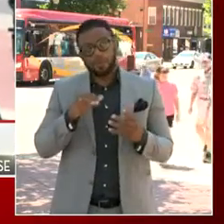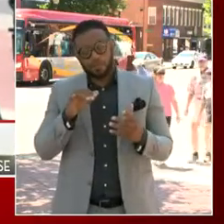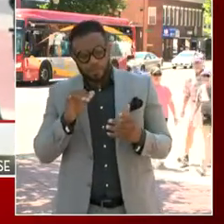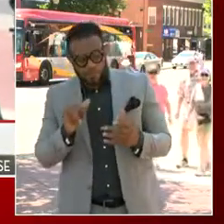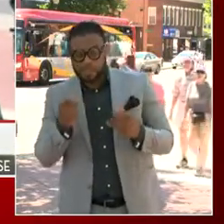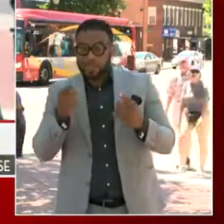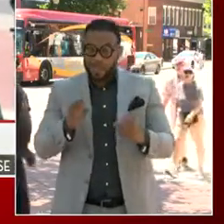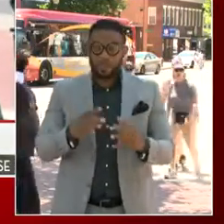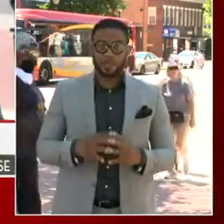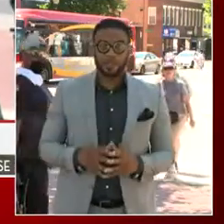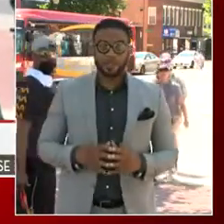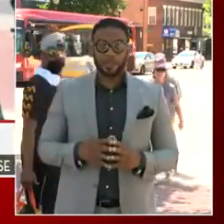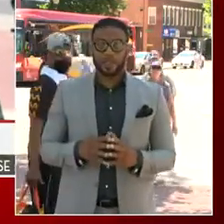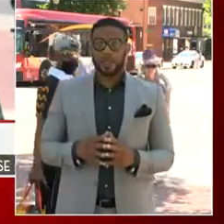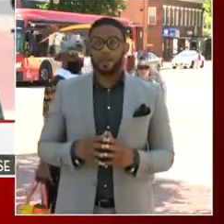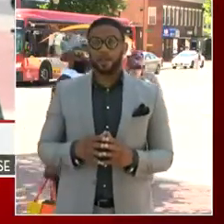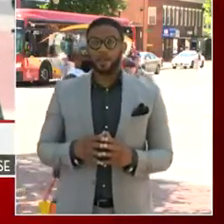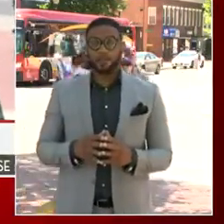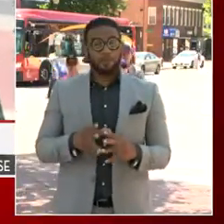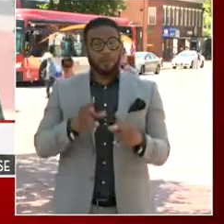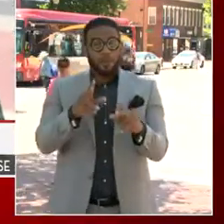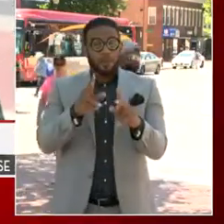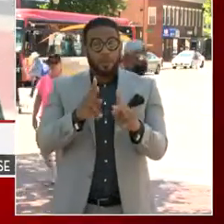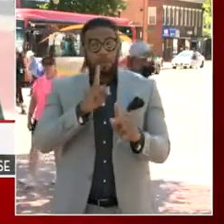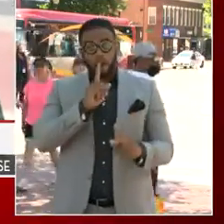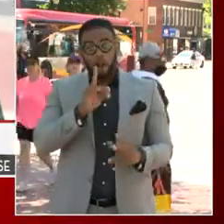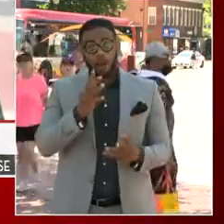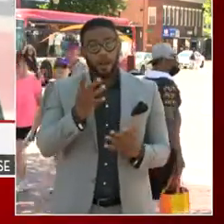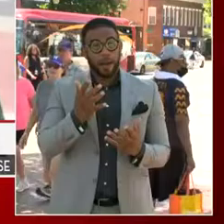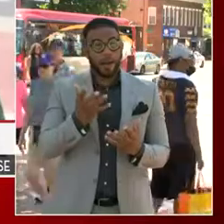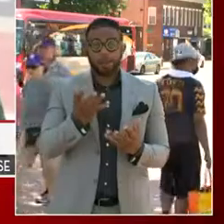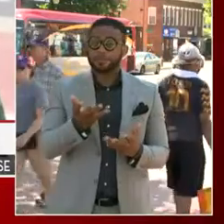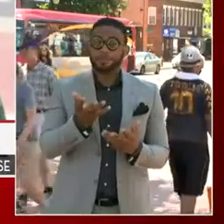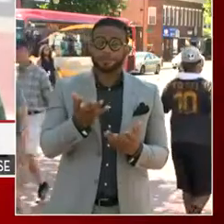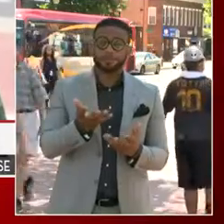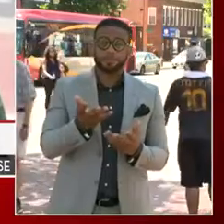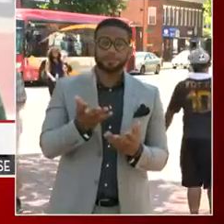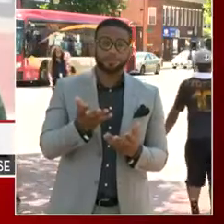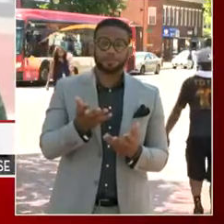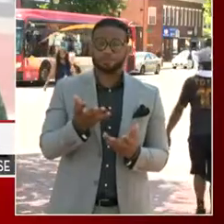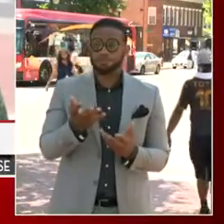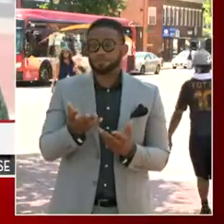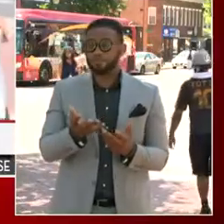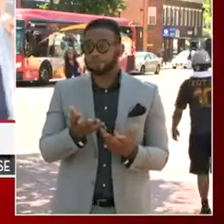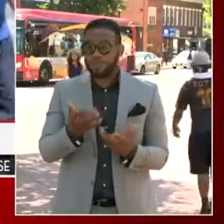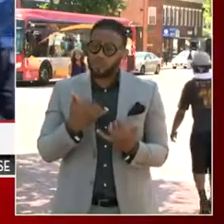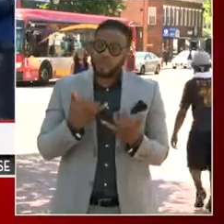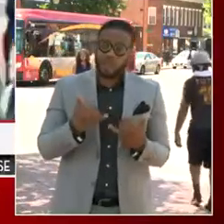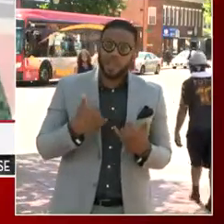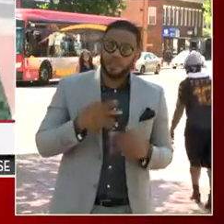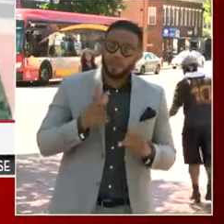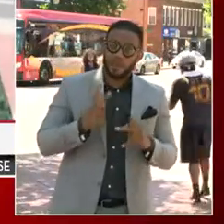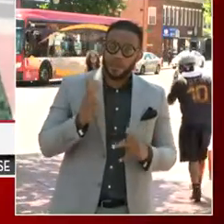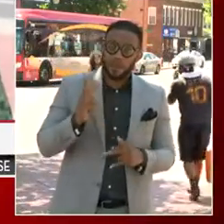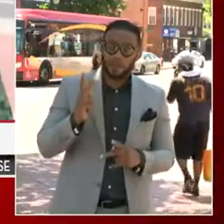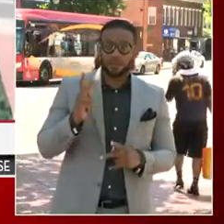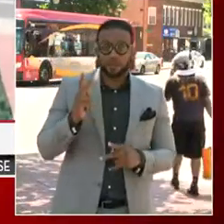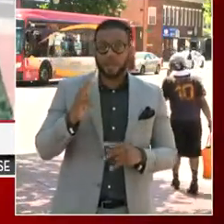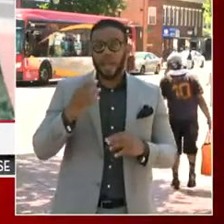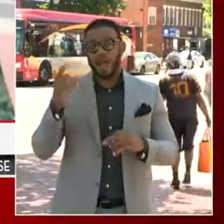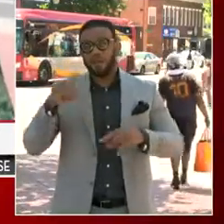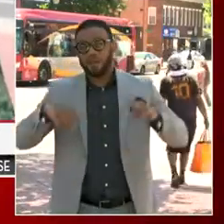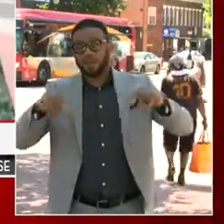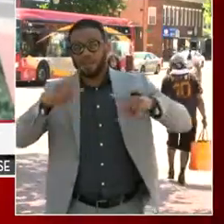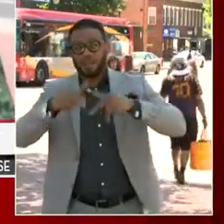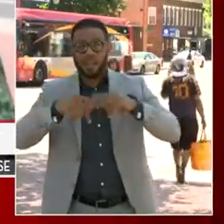that's happening. People are, we still have people out on various